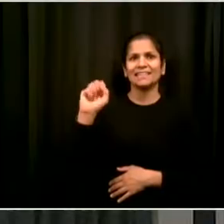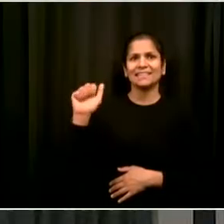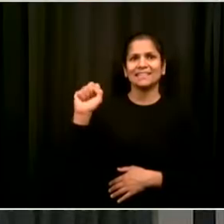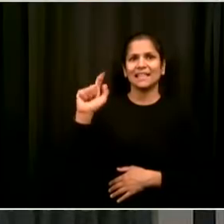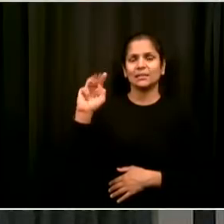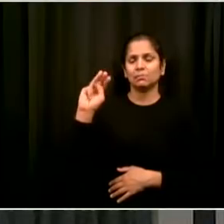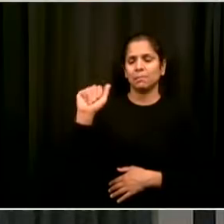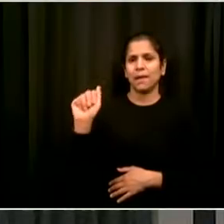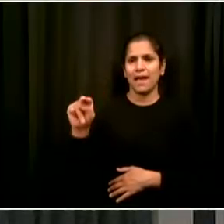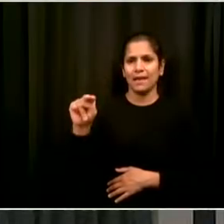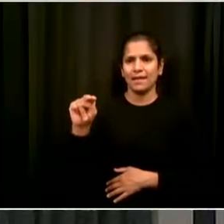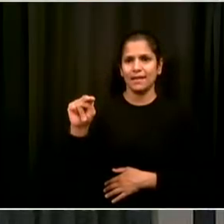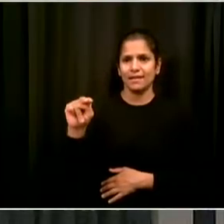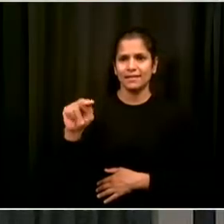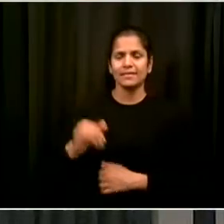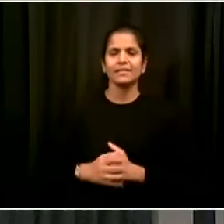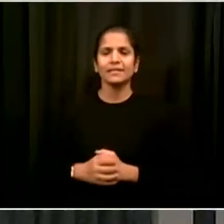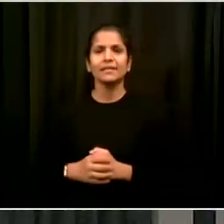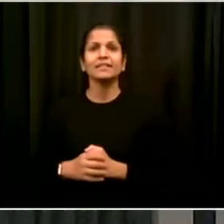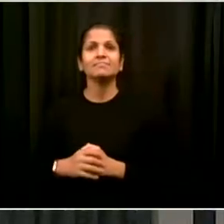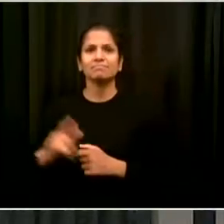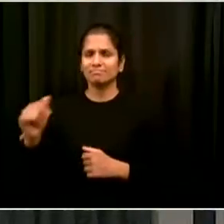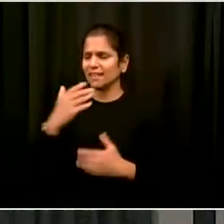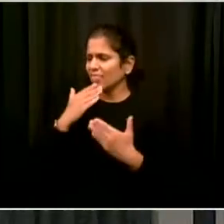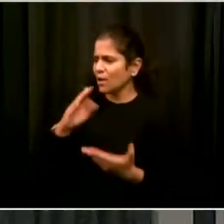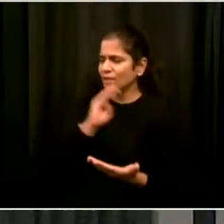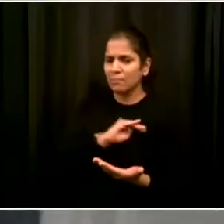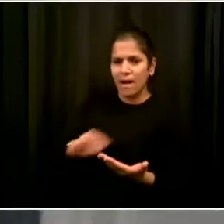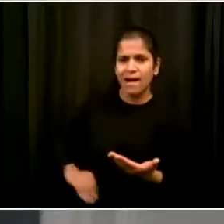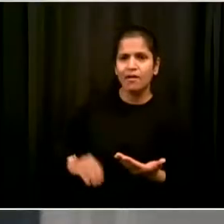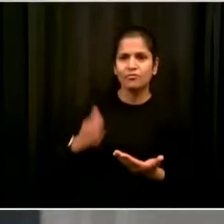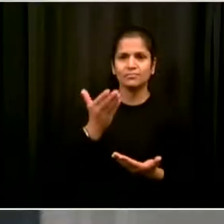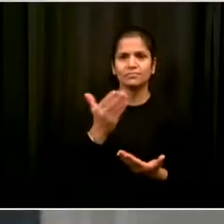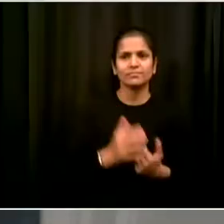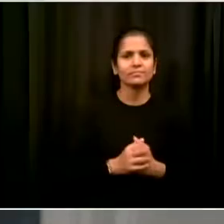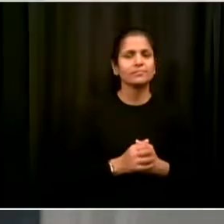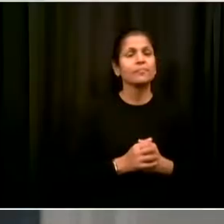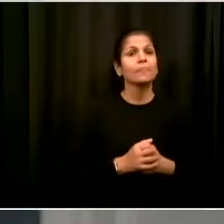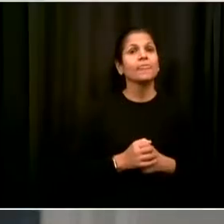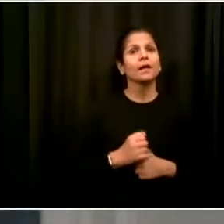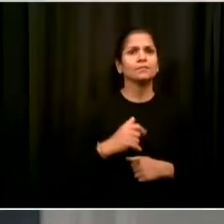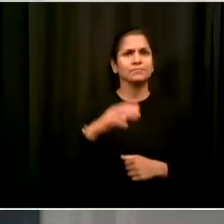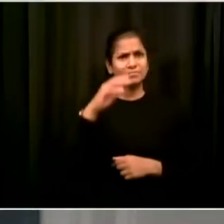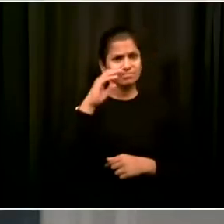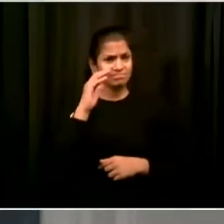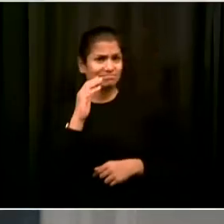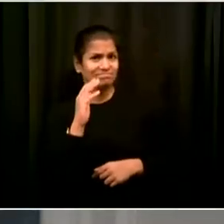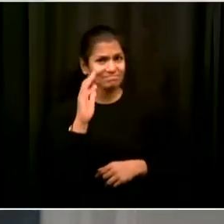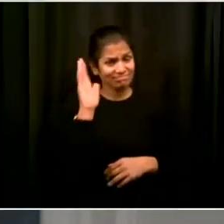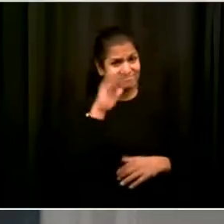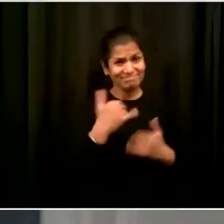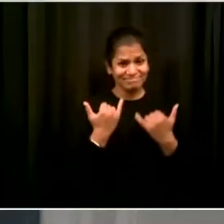we know, we have been dealing with parallel pandemics, COVID-19,